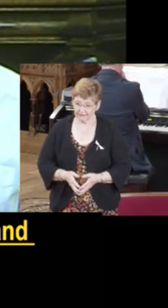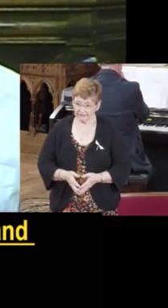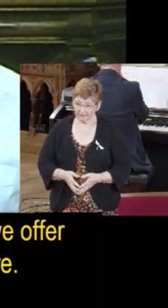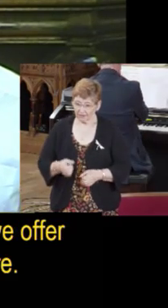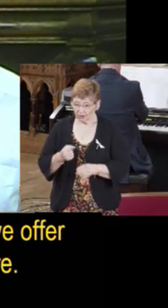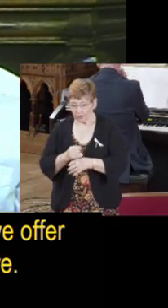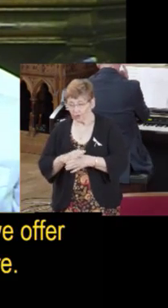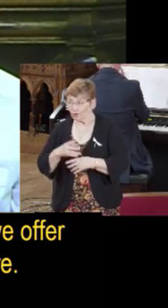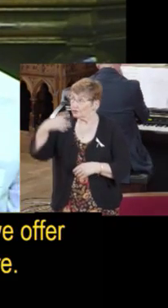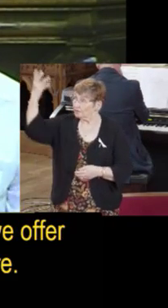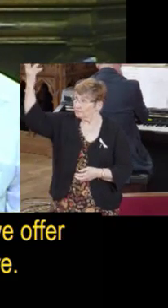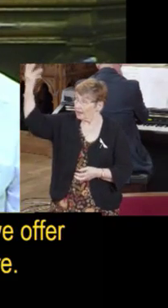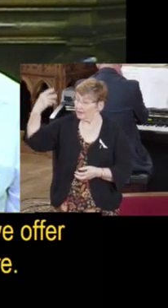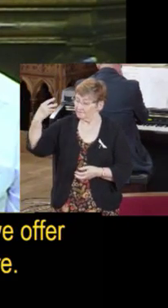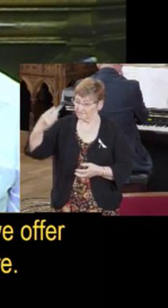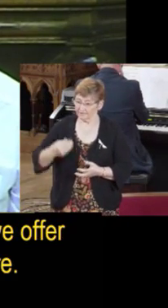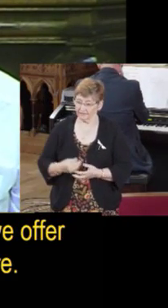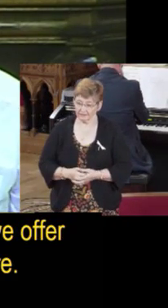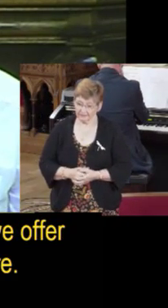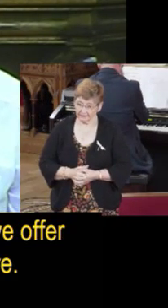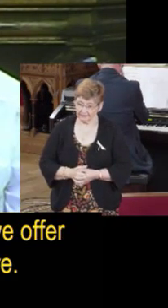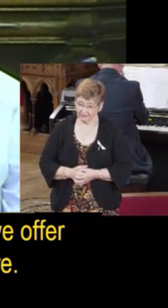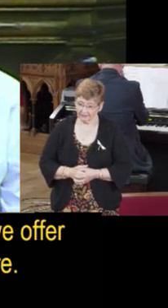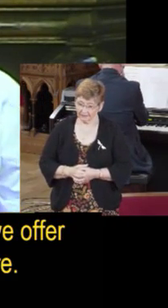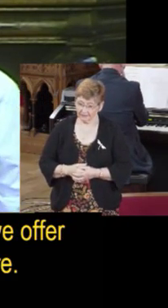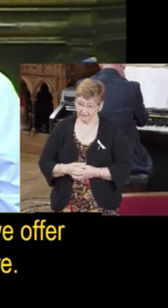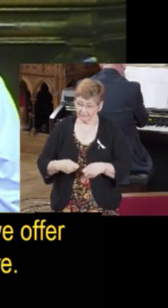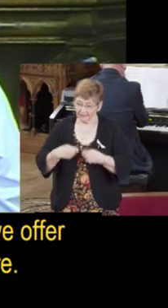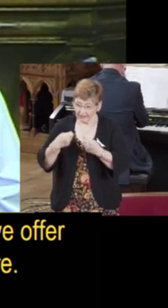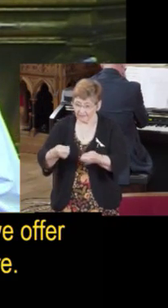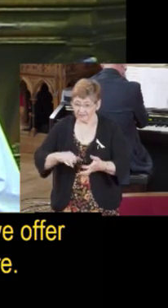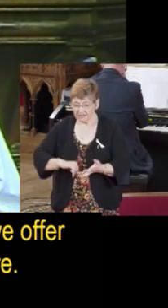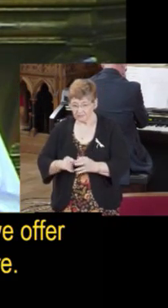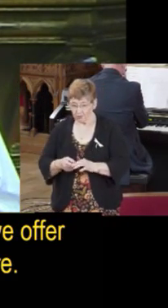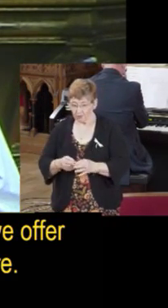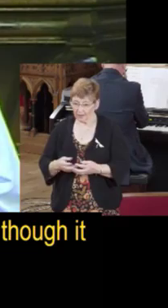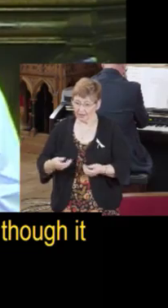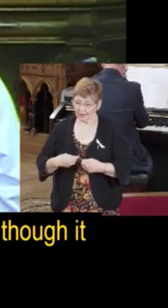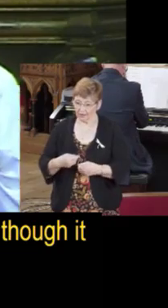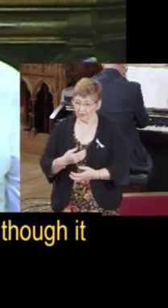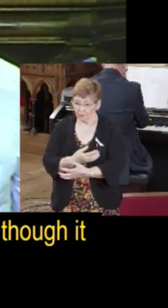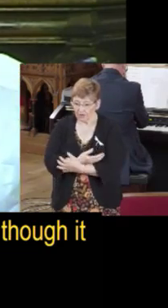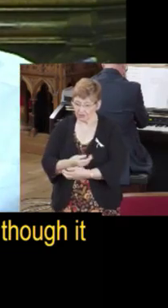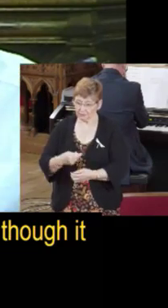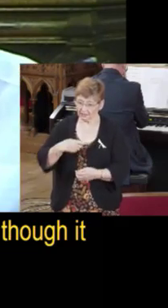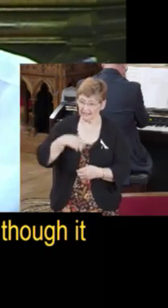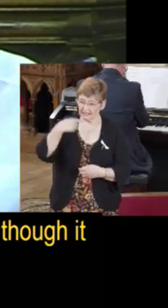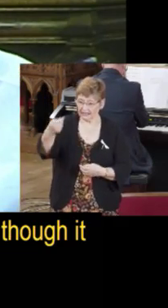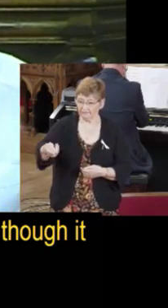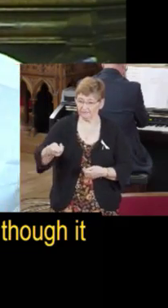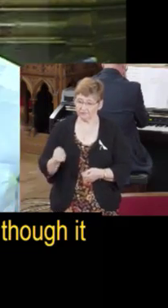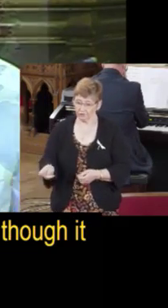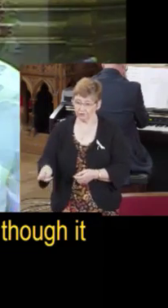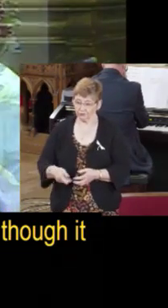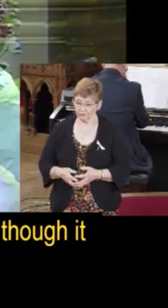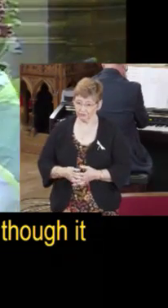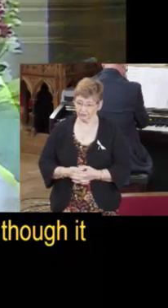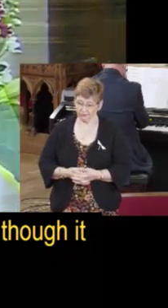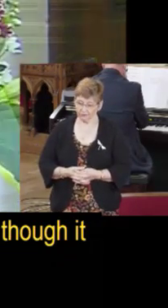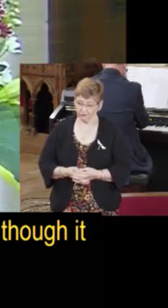God of love, we offer these gifts, small though they are. We offer our worship, imperfect though it